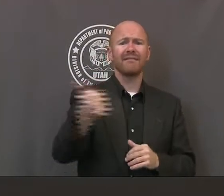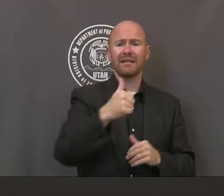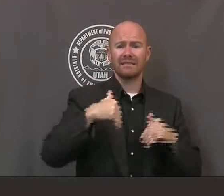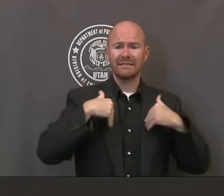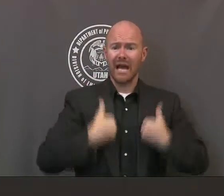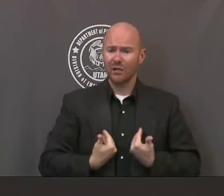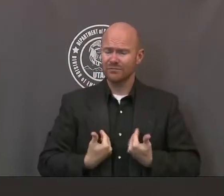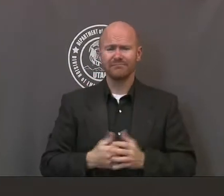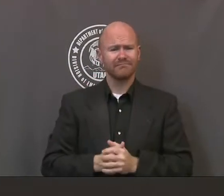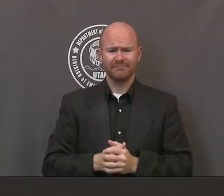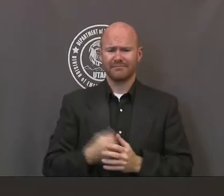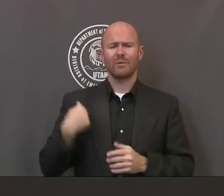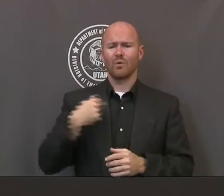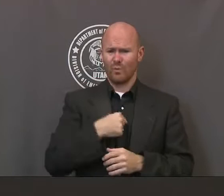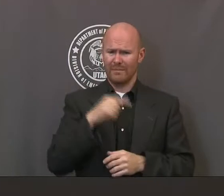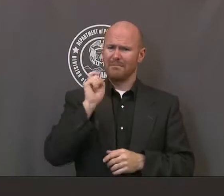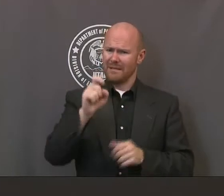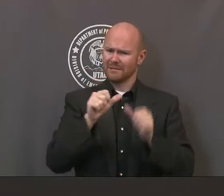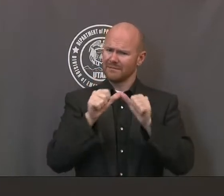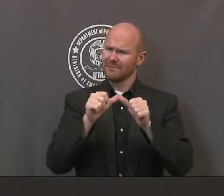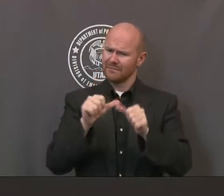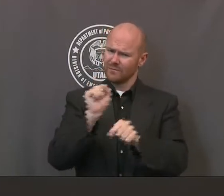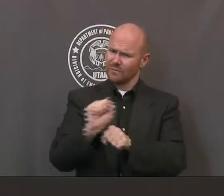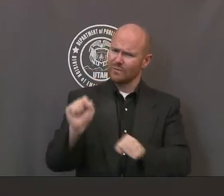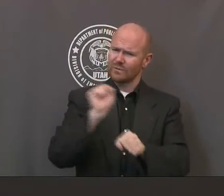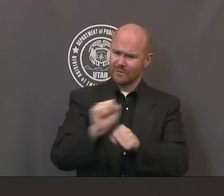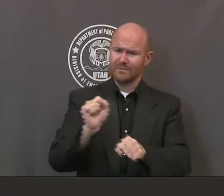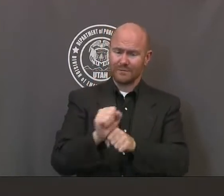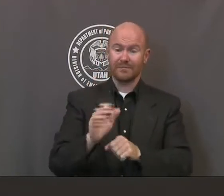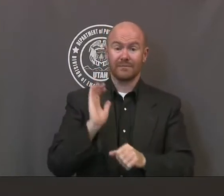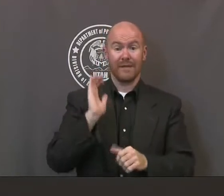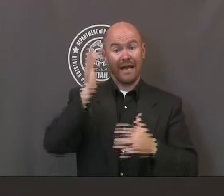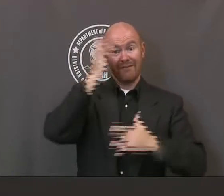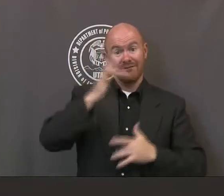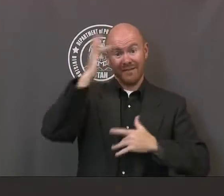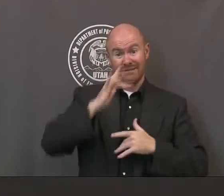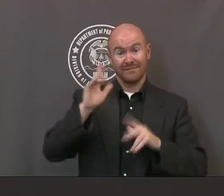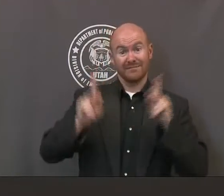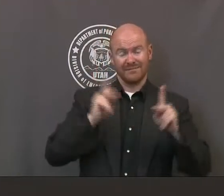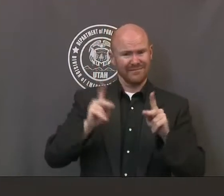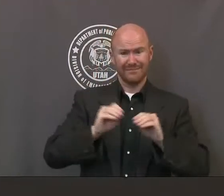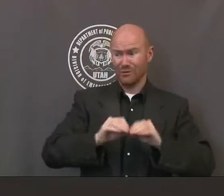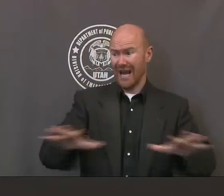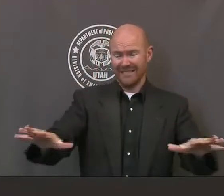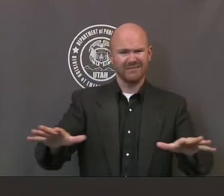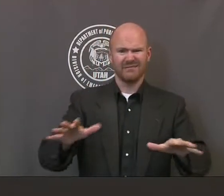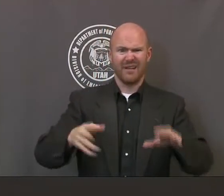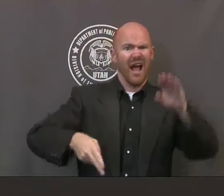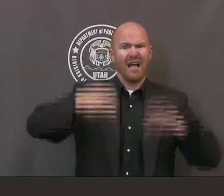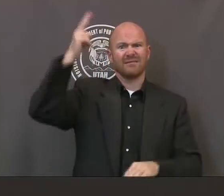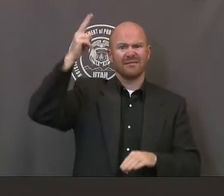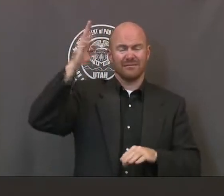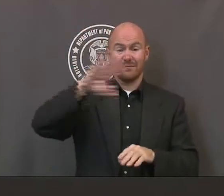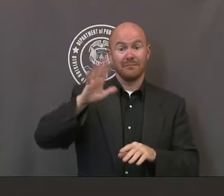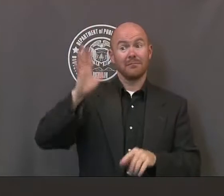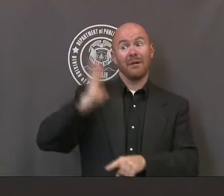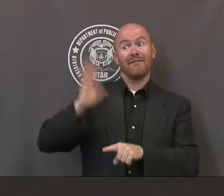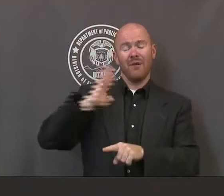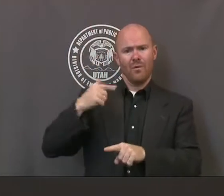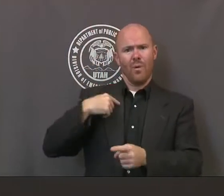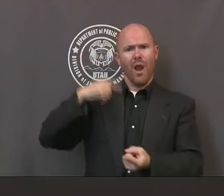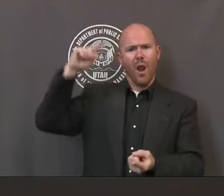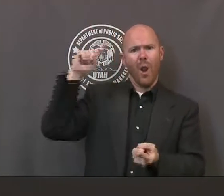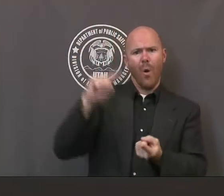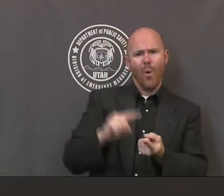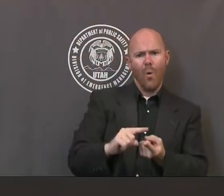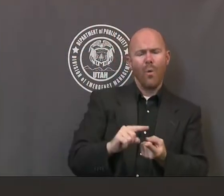must, in fact, win this fight. Our infections are at an all-time high. Although Utah has been blessed with one of the lowest mortality